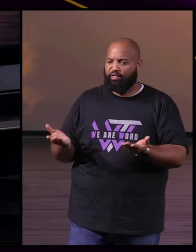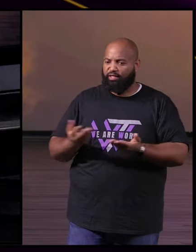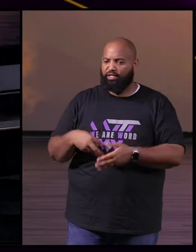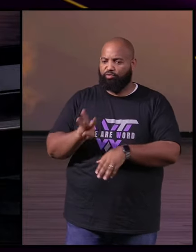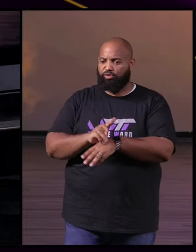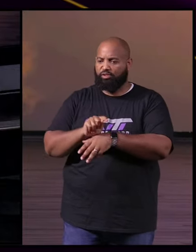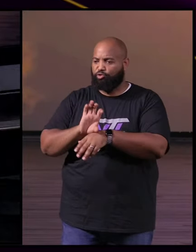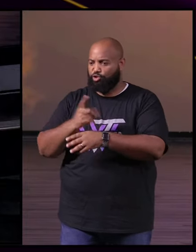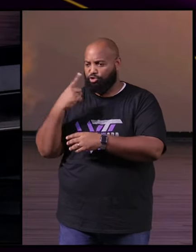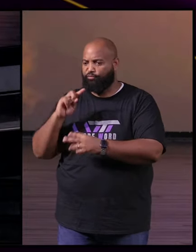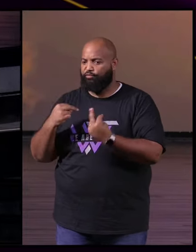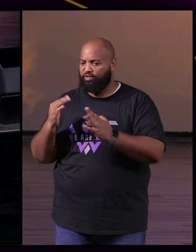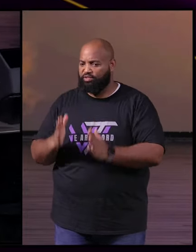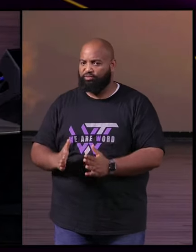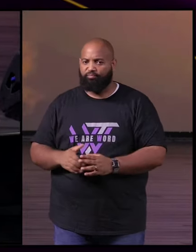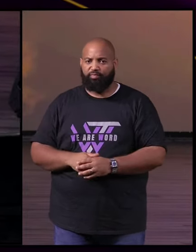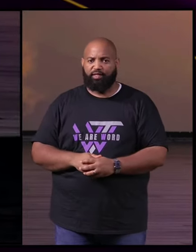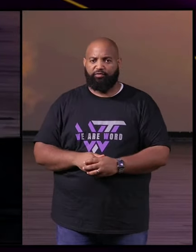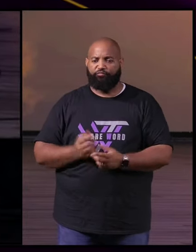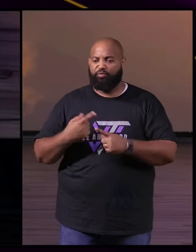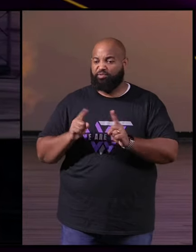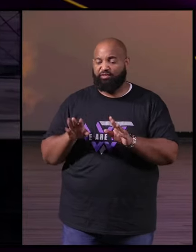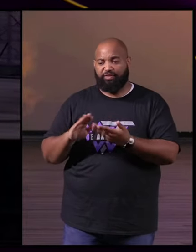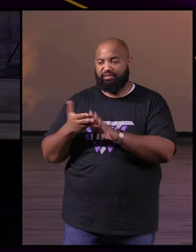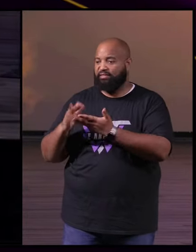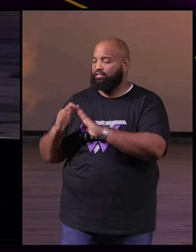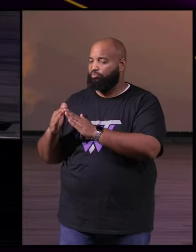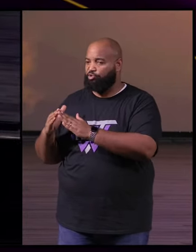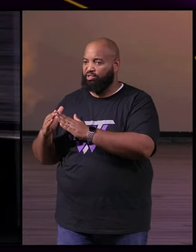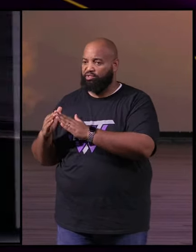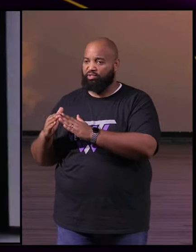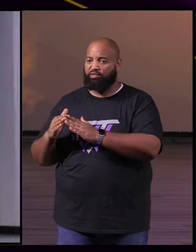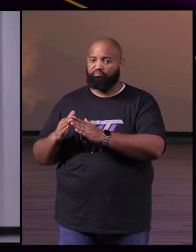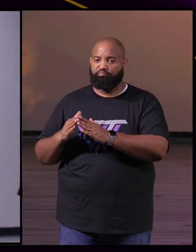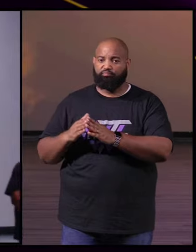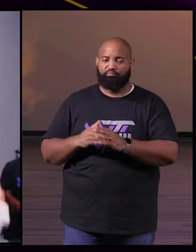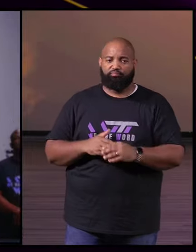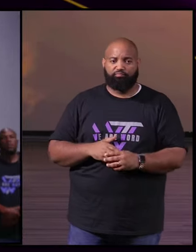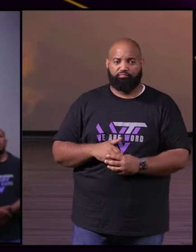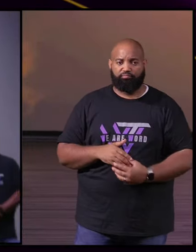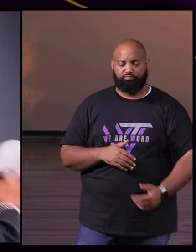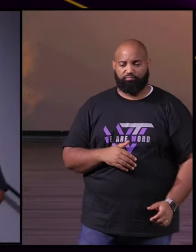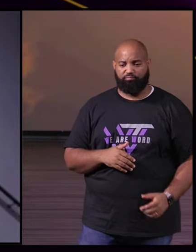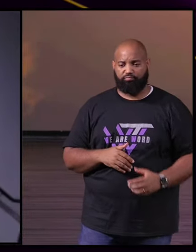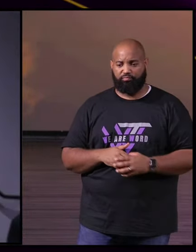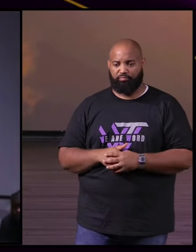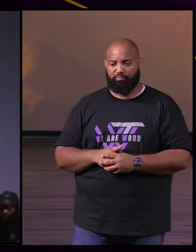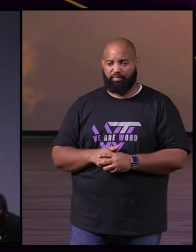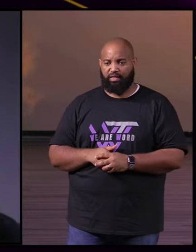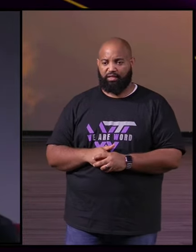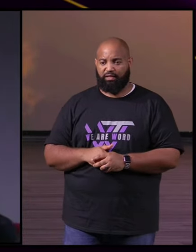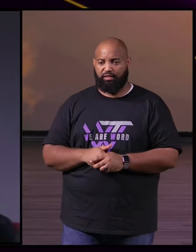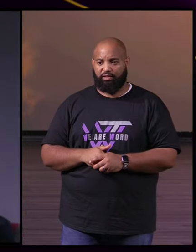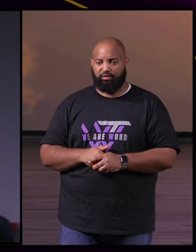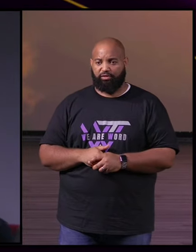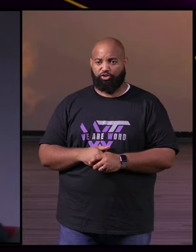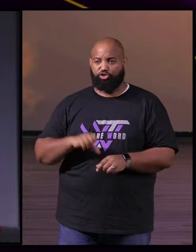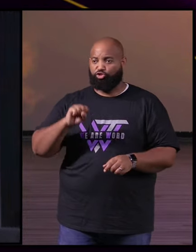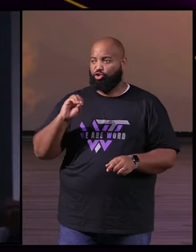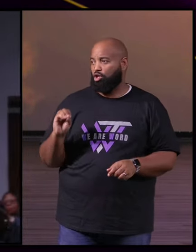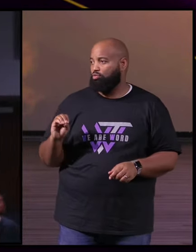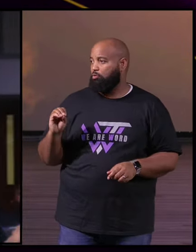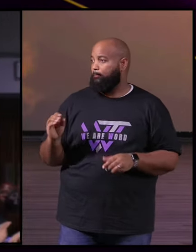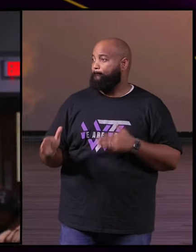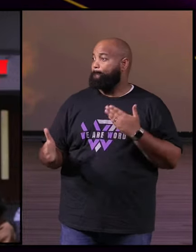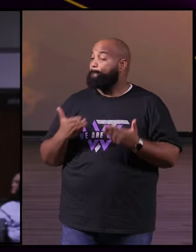Wendell and Greenville and Spring Hope and Tarboro and Wilson. So the final